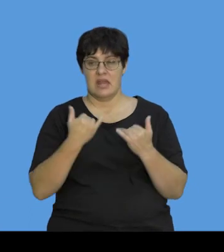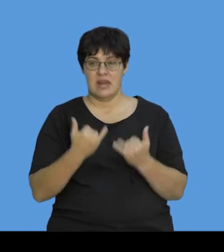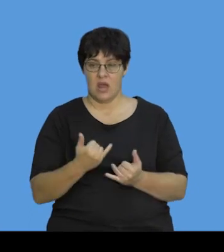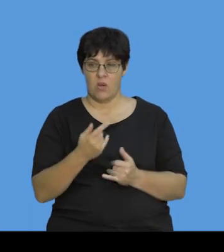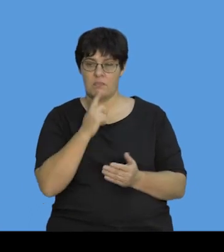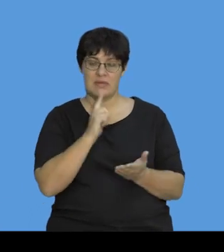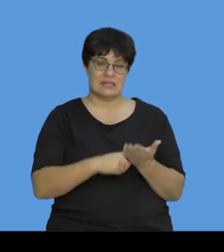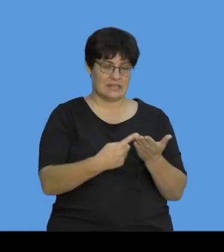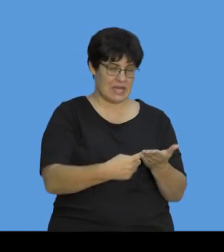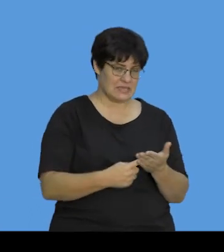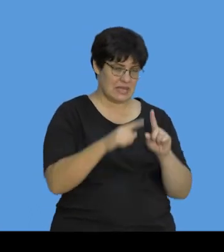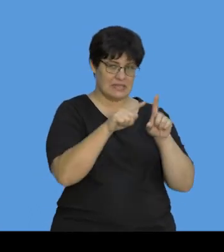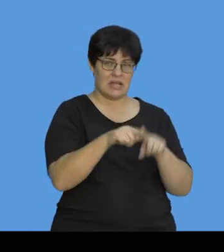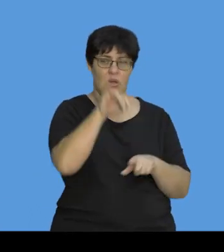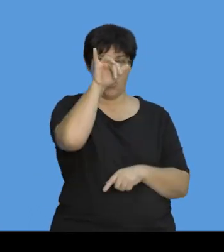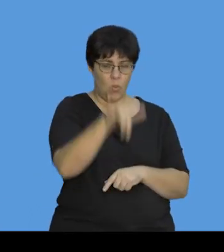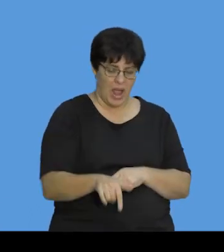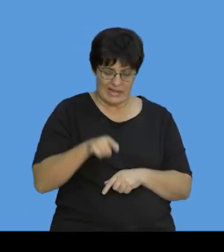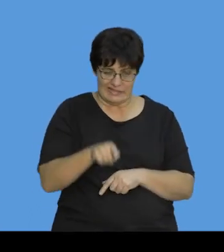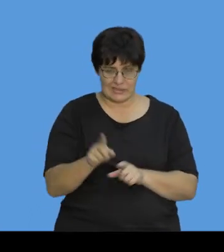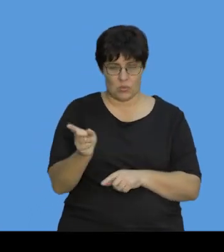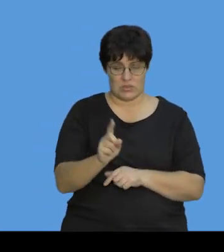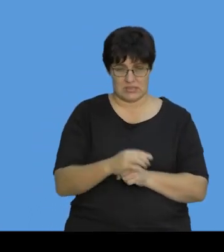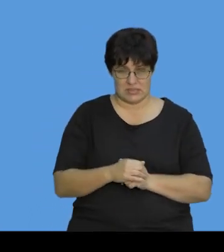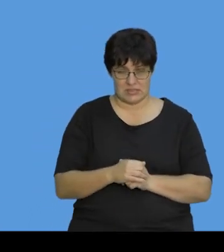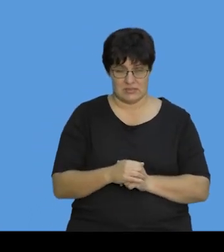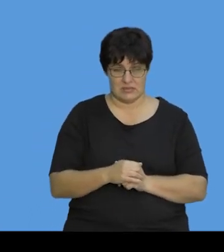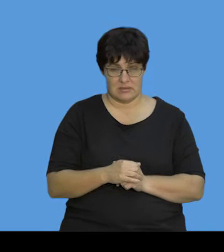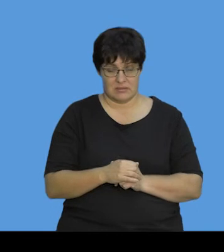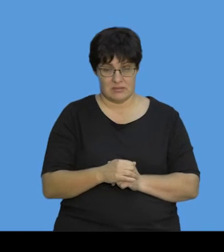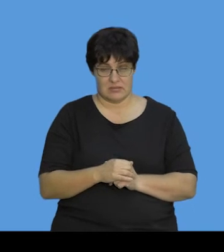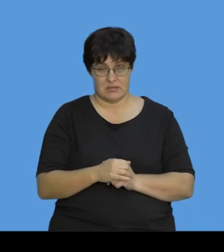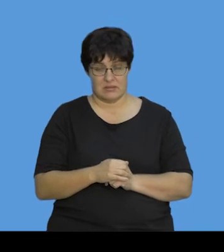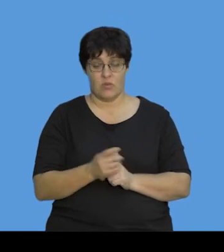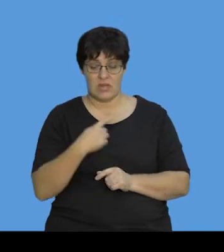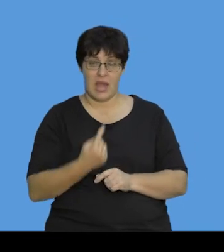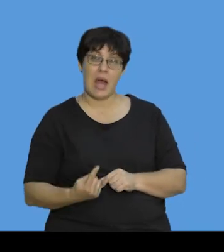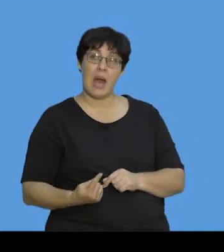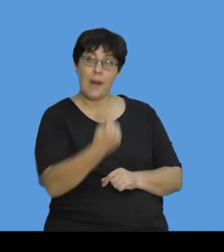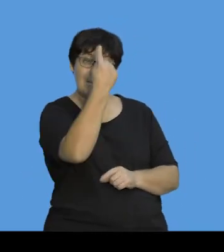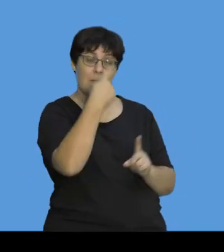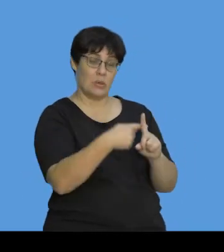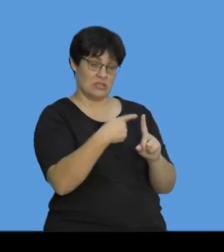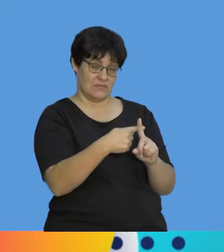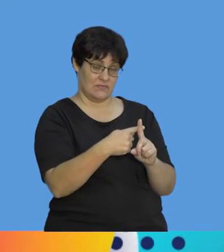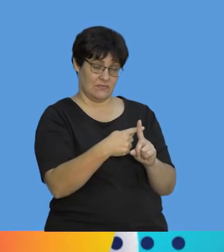Now we've got to discuss what delta Y is. We said up is